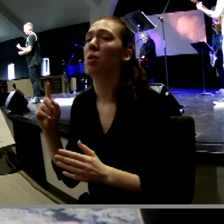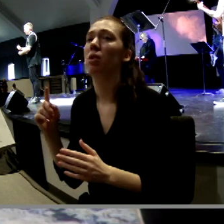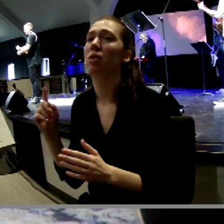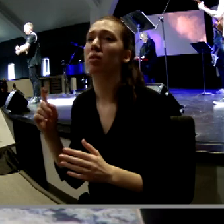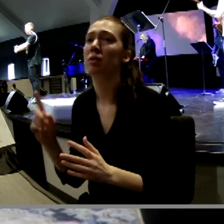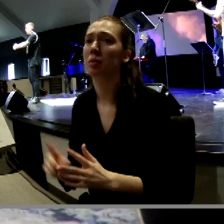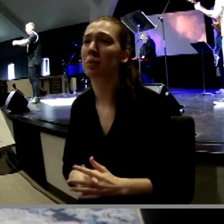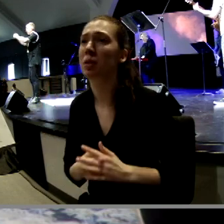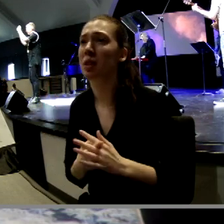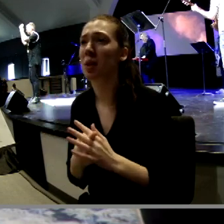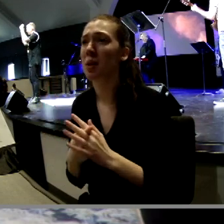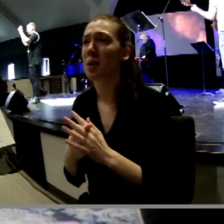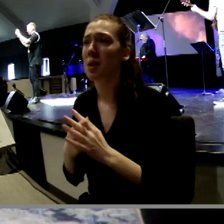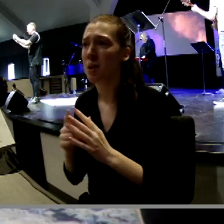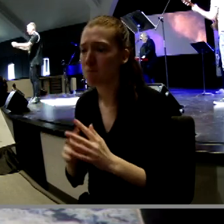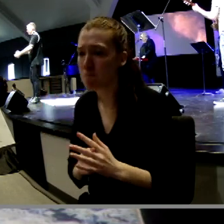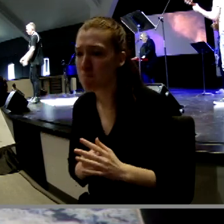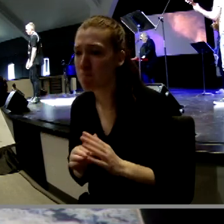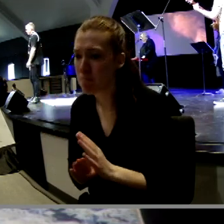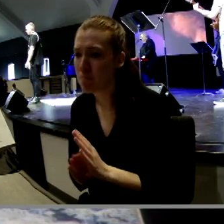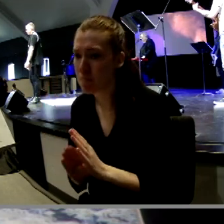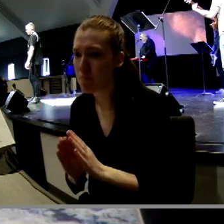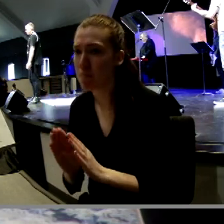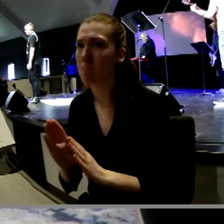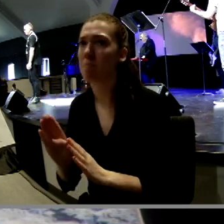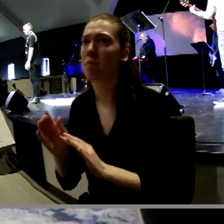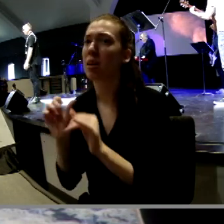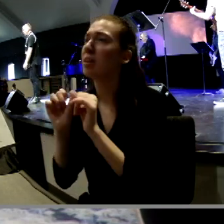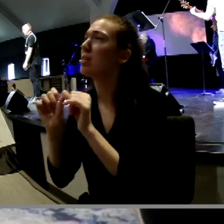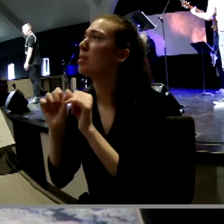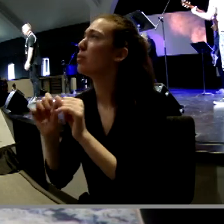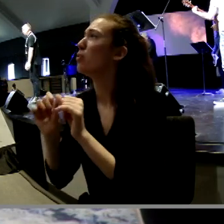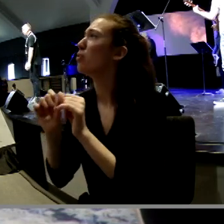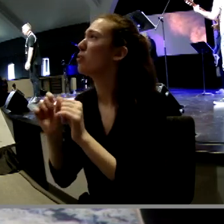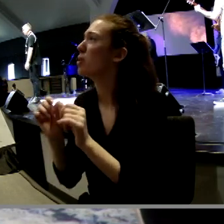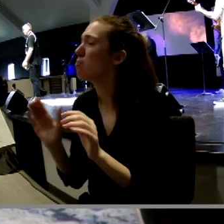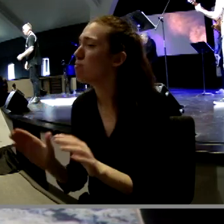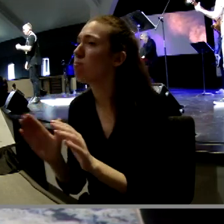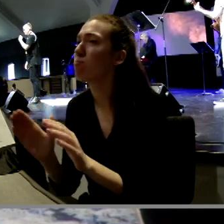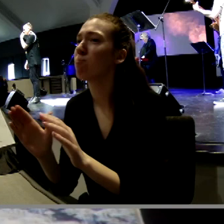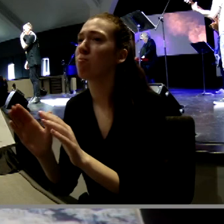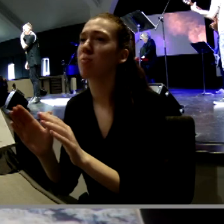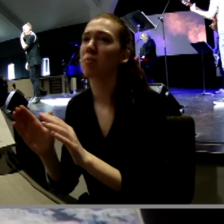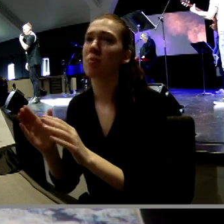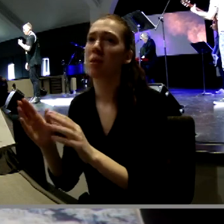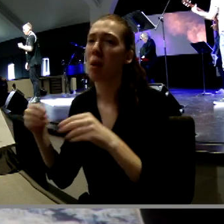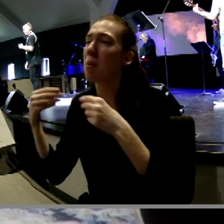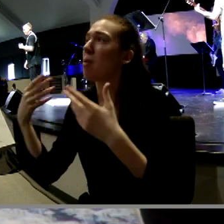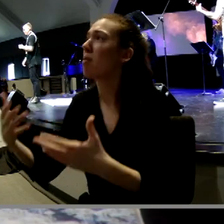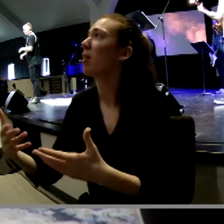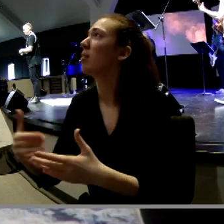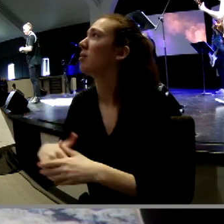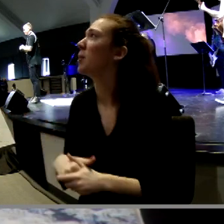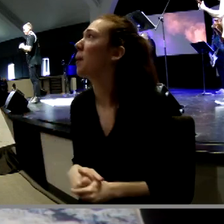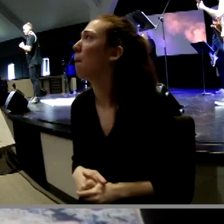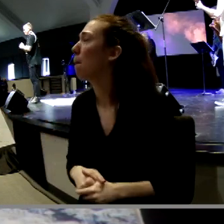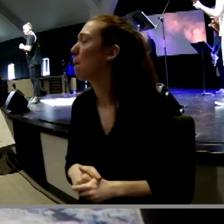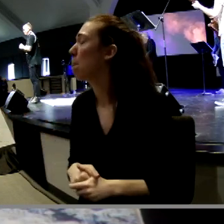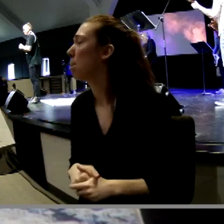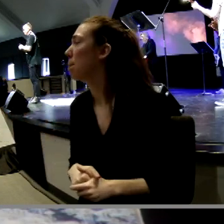continue to pull them out, Jesus. Make a way. with more for this Burr family.